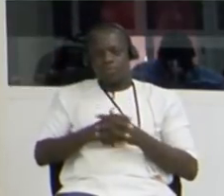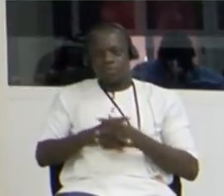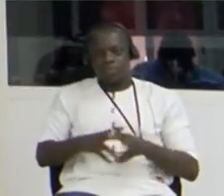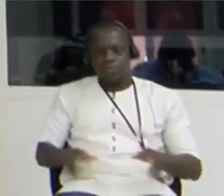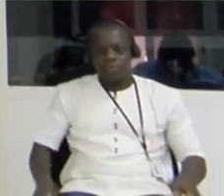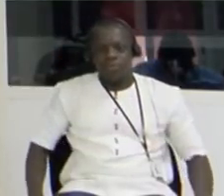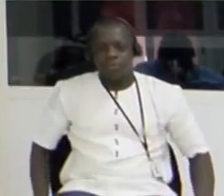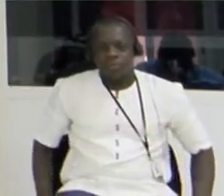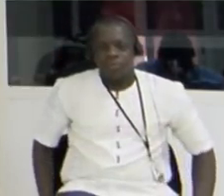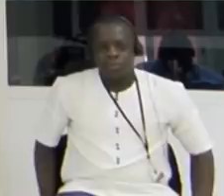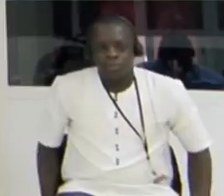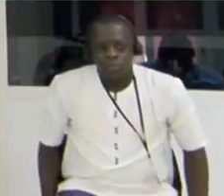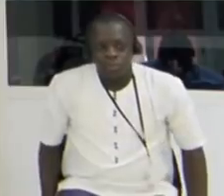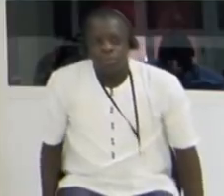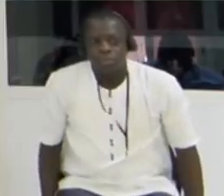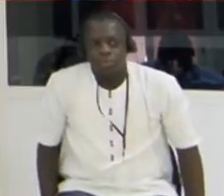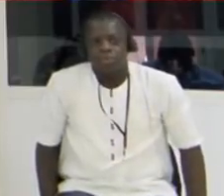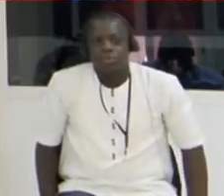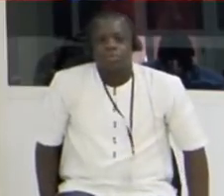Apart from